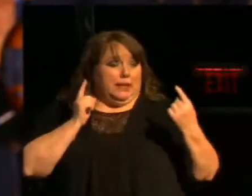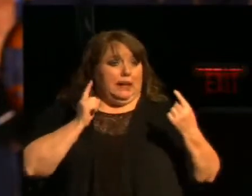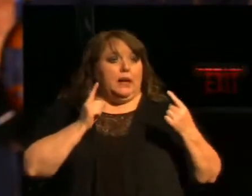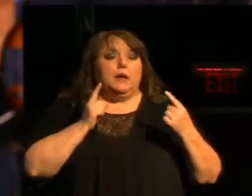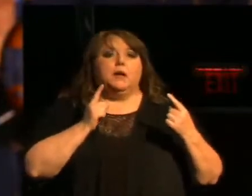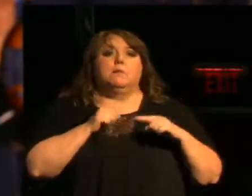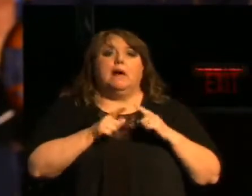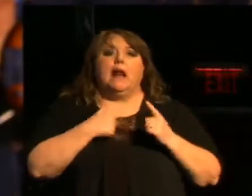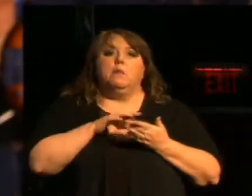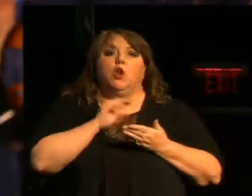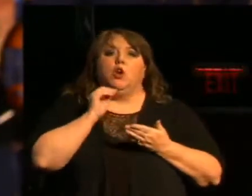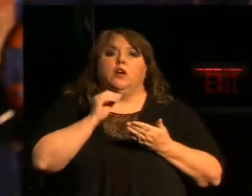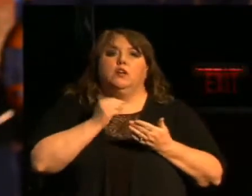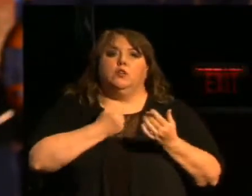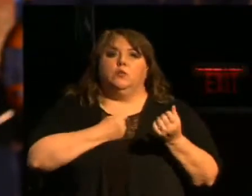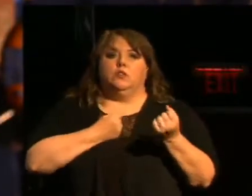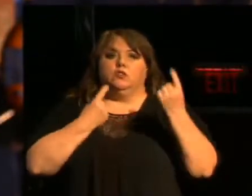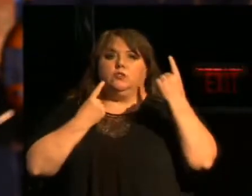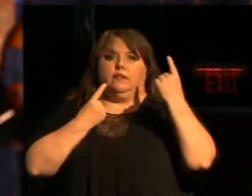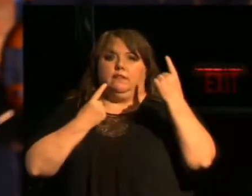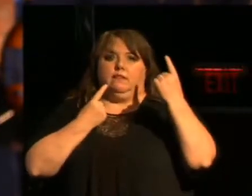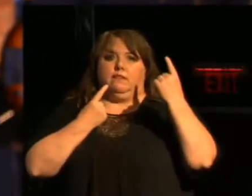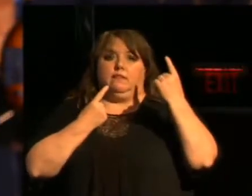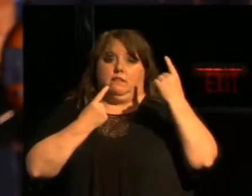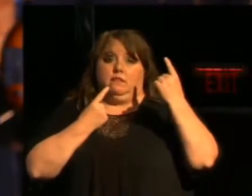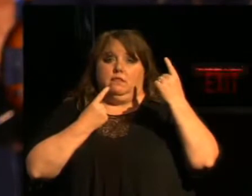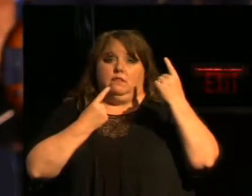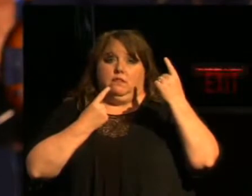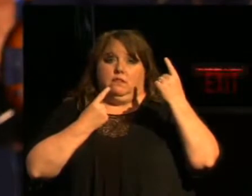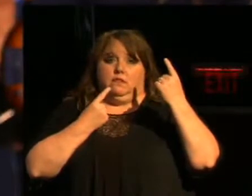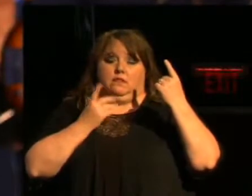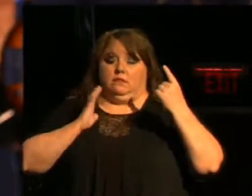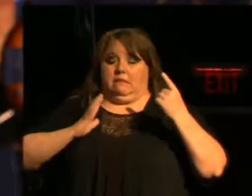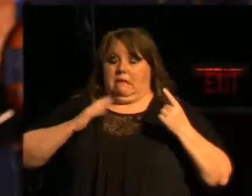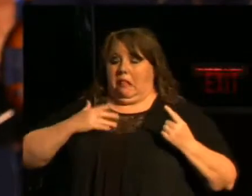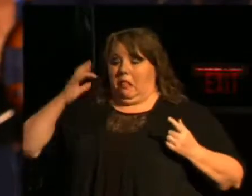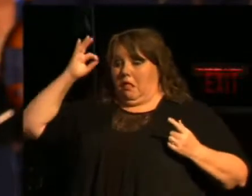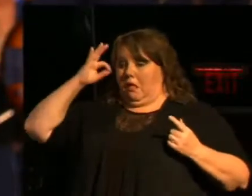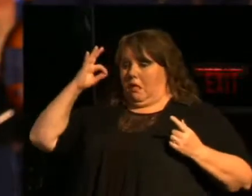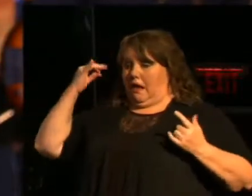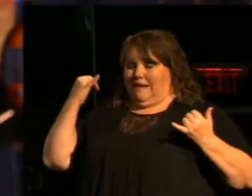for amber waves of gray,